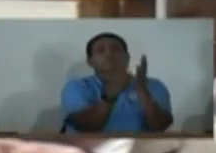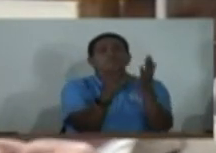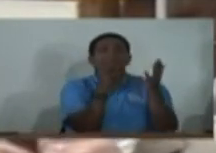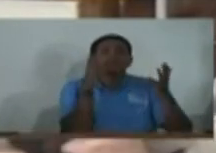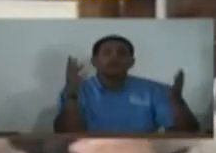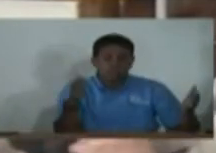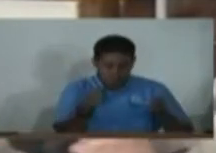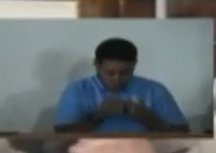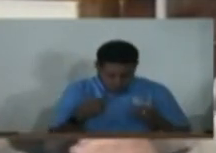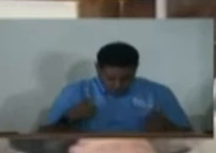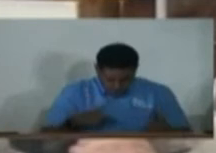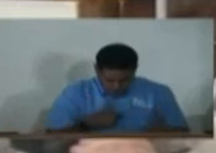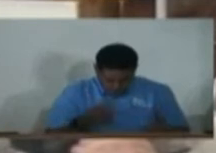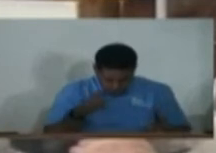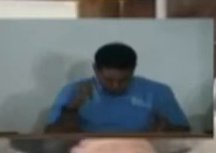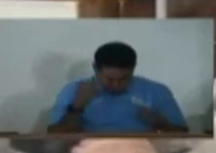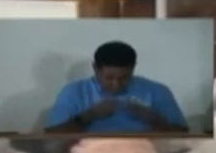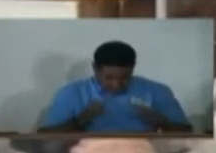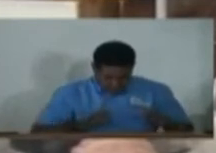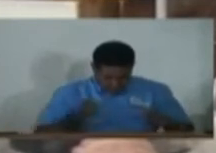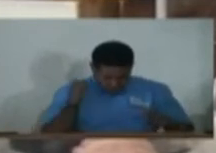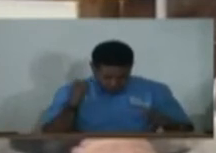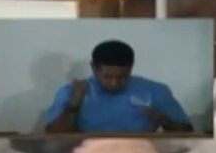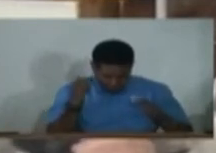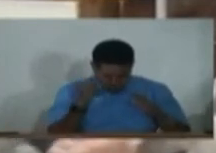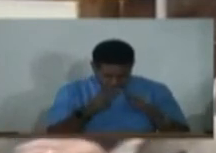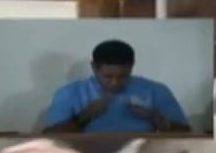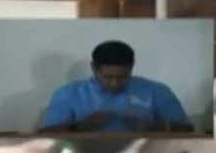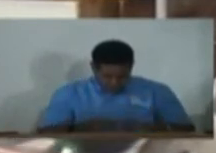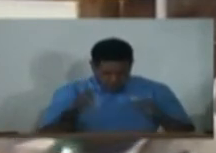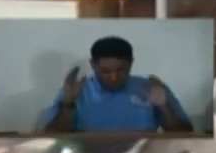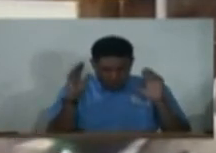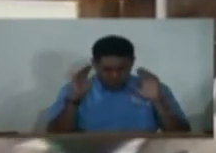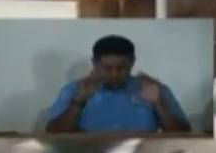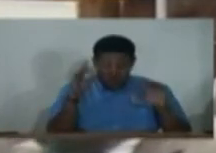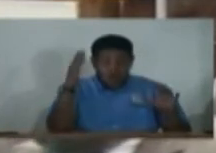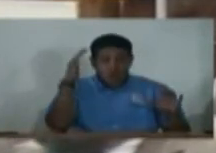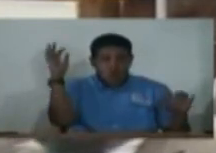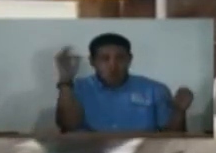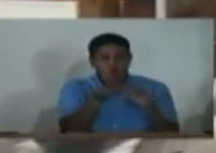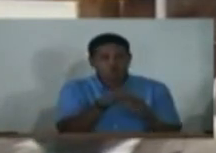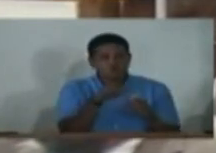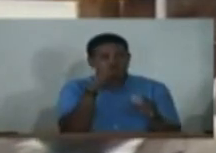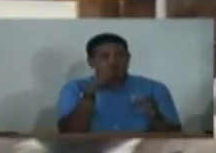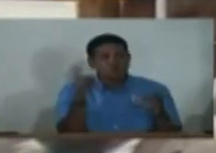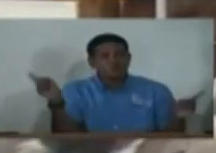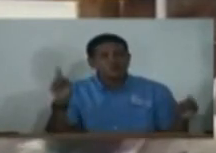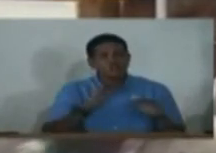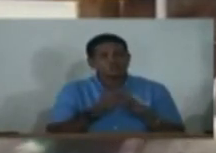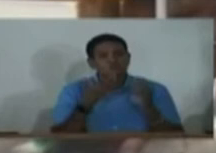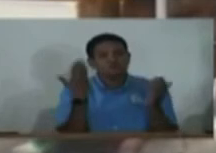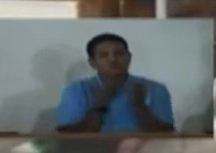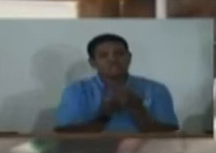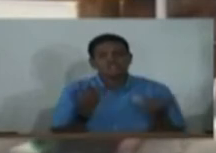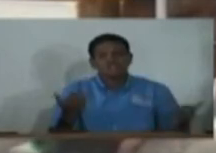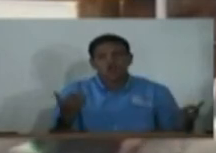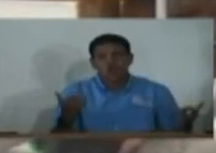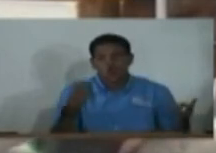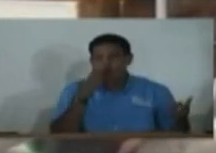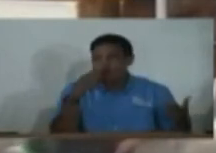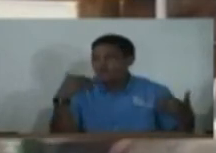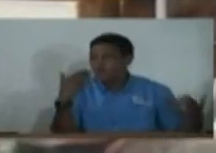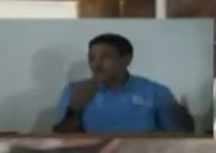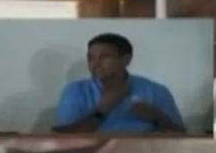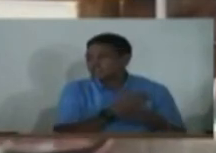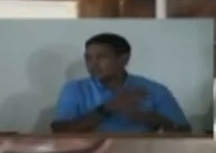with us and whose name I won't start calling names, but who I know contribute to where Jamaica is now and who share